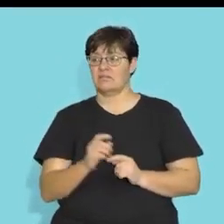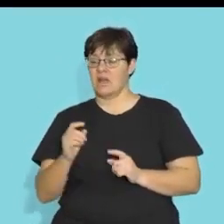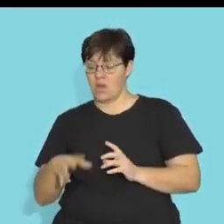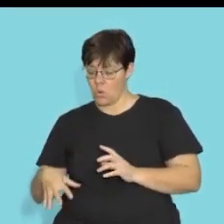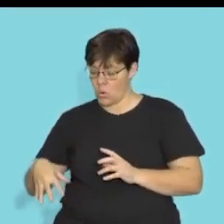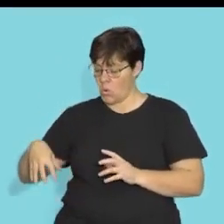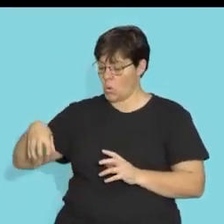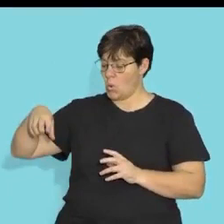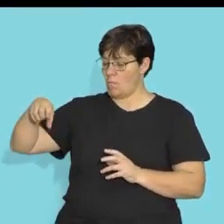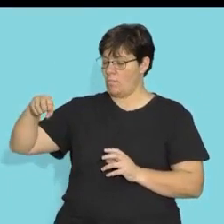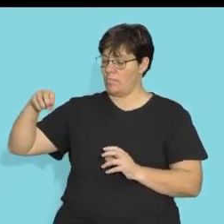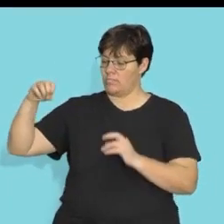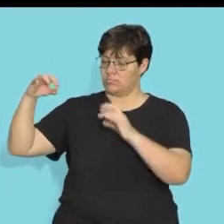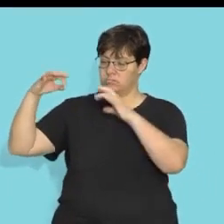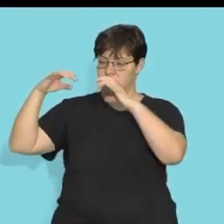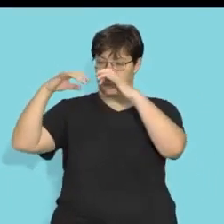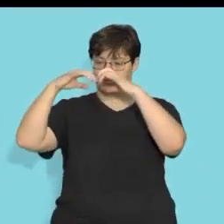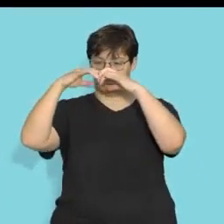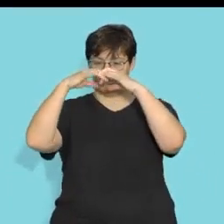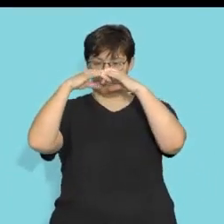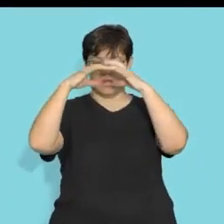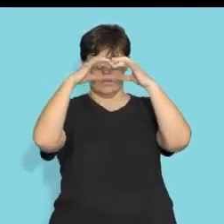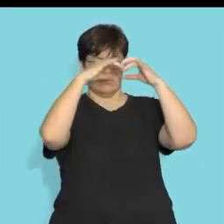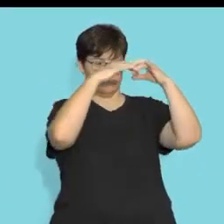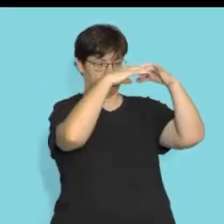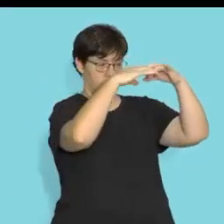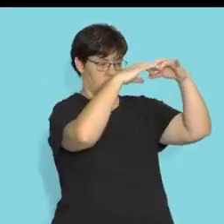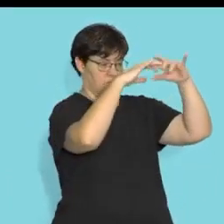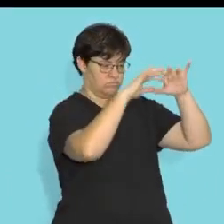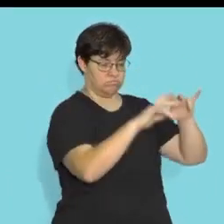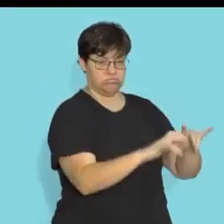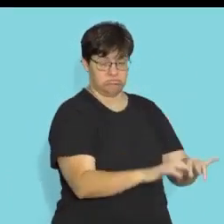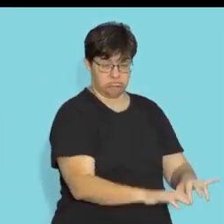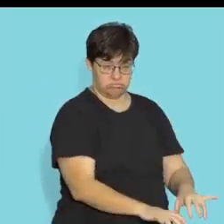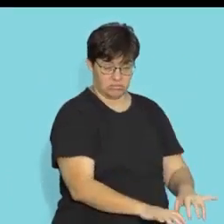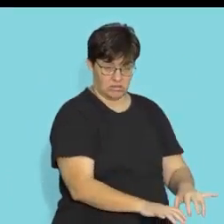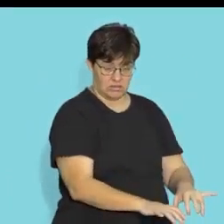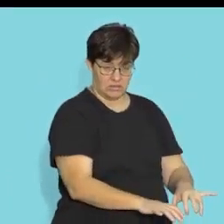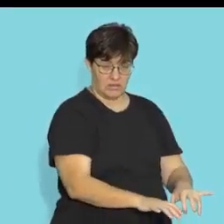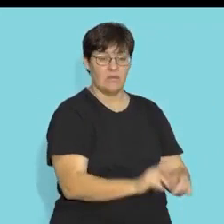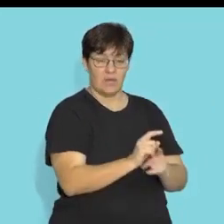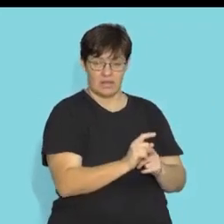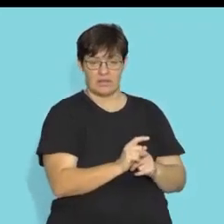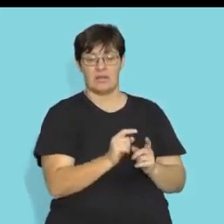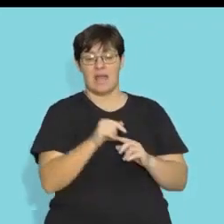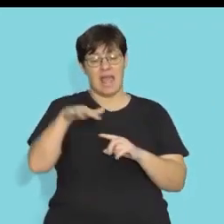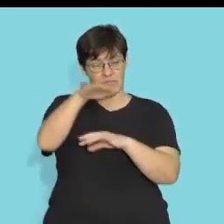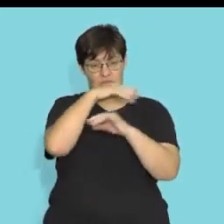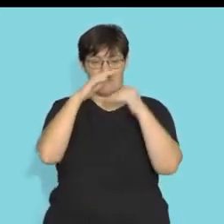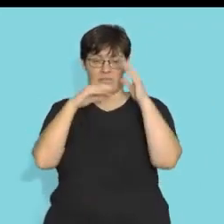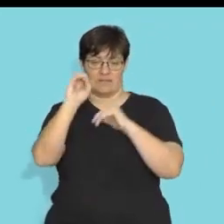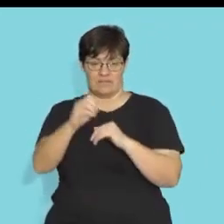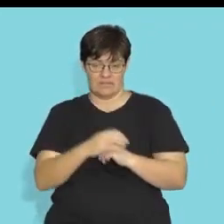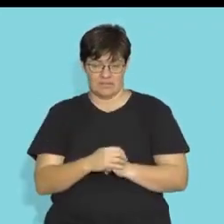of evaporation, we see condensation occurring, and that condensation means that now we have water that builds up in